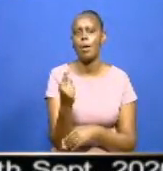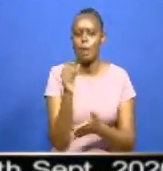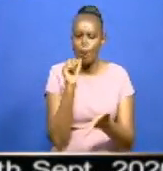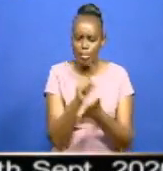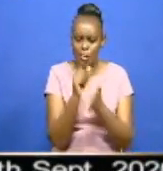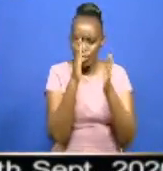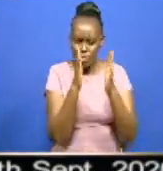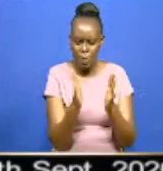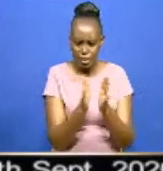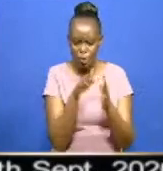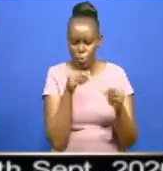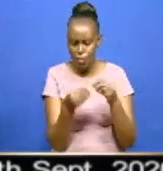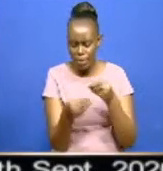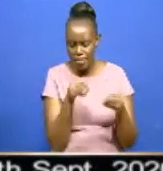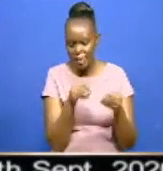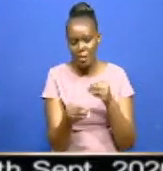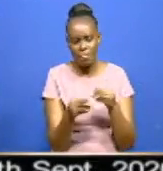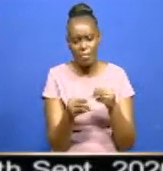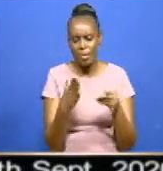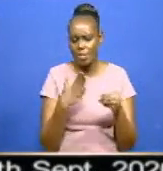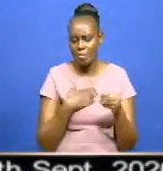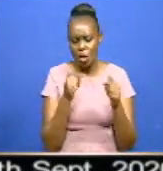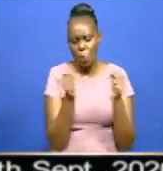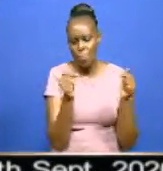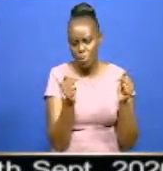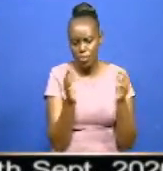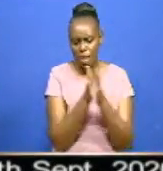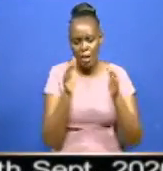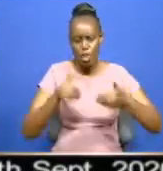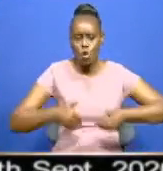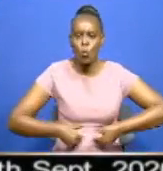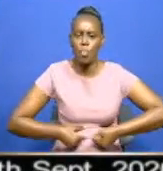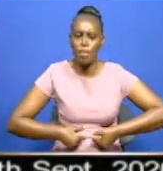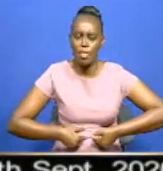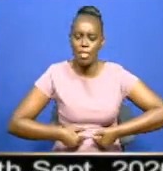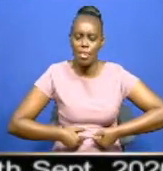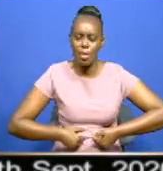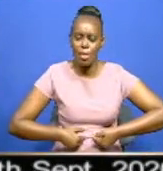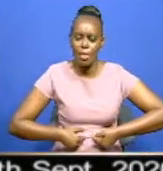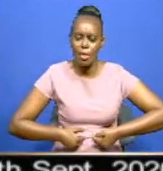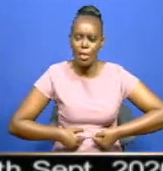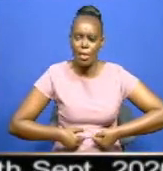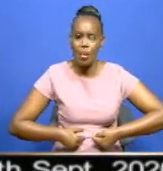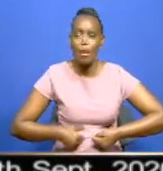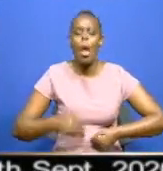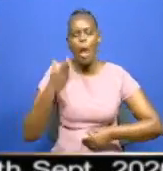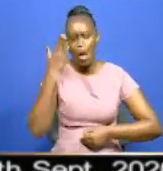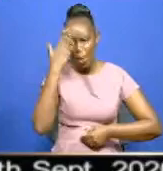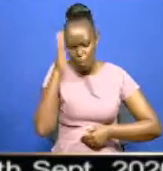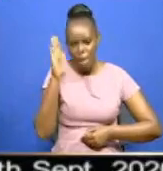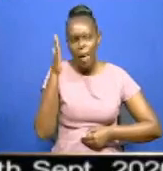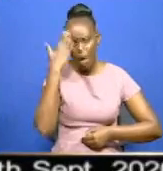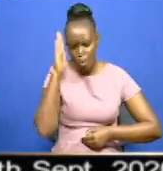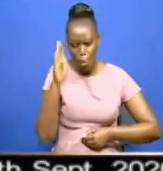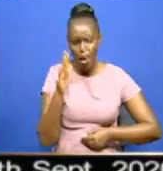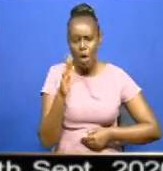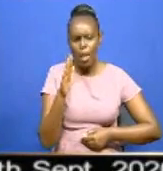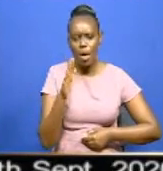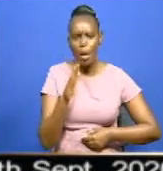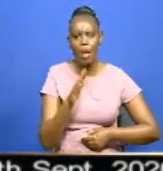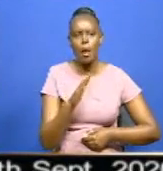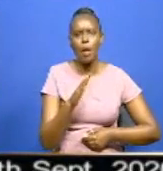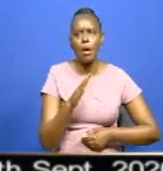person with disability and a youth in this country, Mr. Speaker. Mr. Speaker, I know Mr.